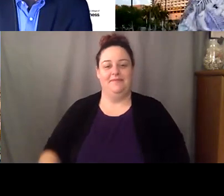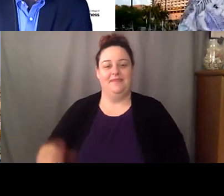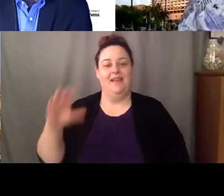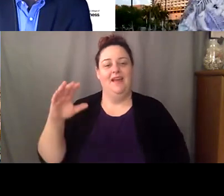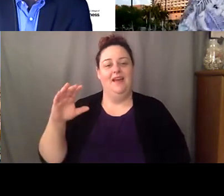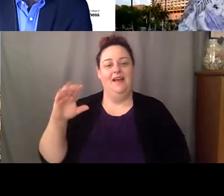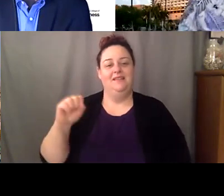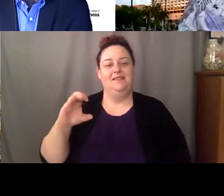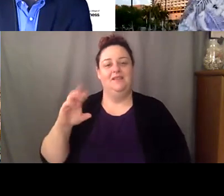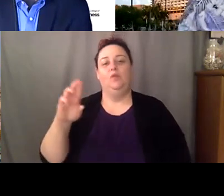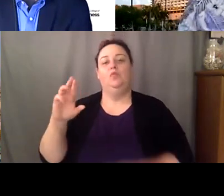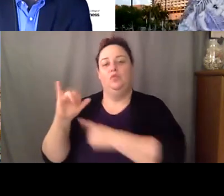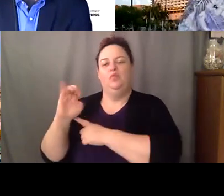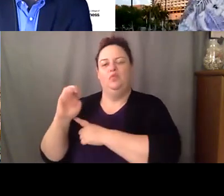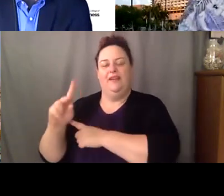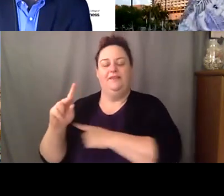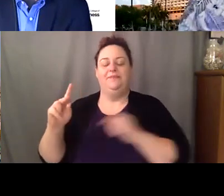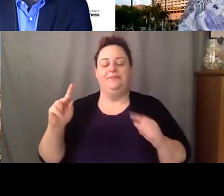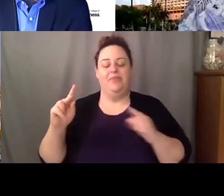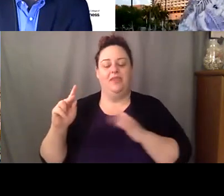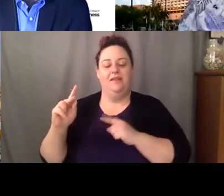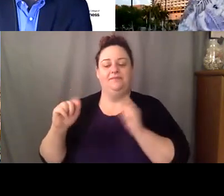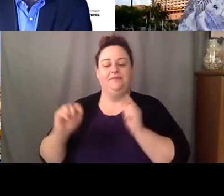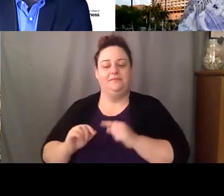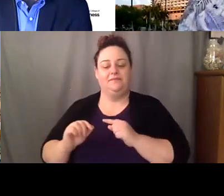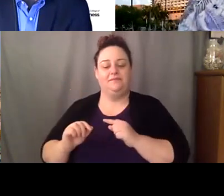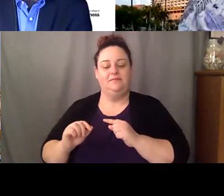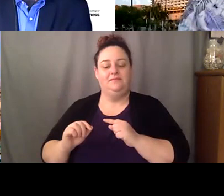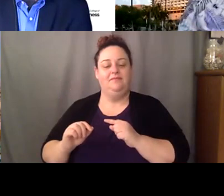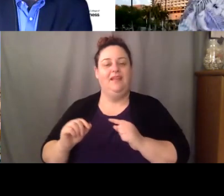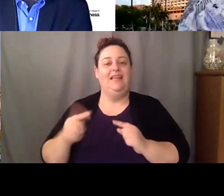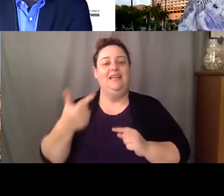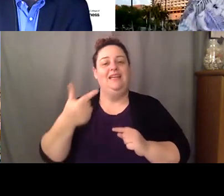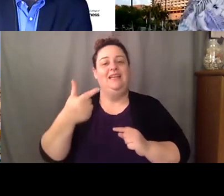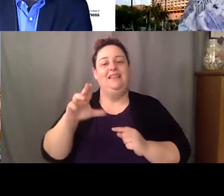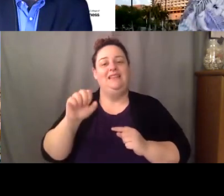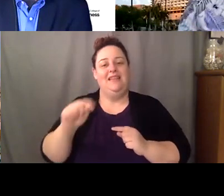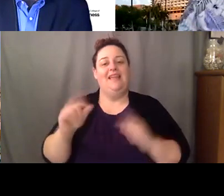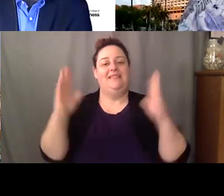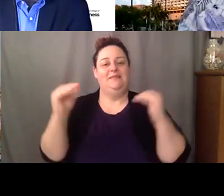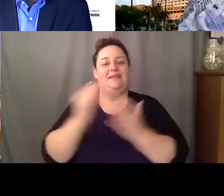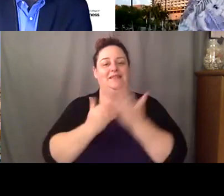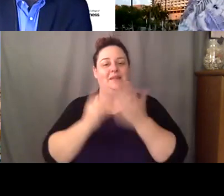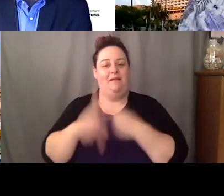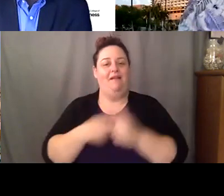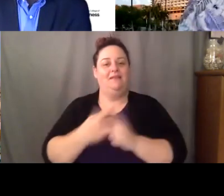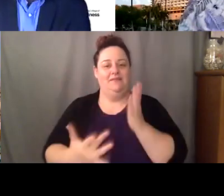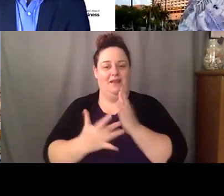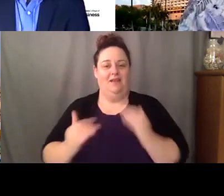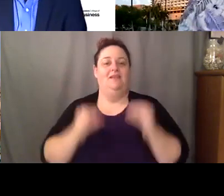guests, they're expecting some type of technological advance. Whether it